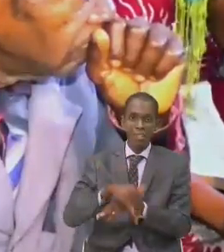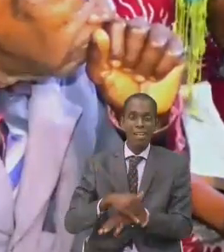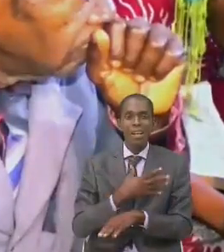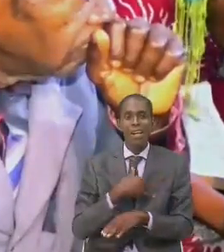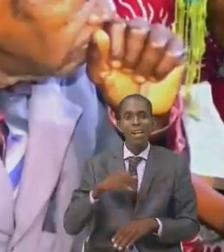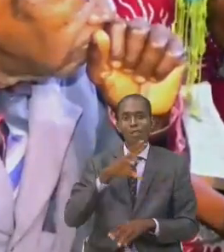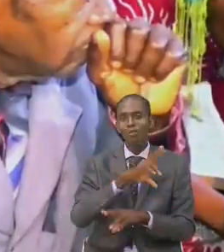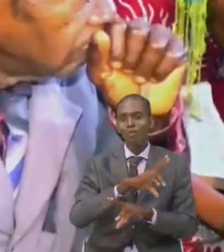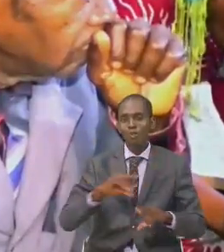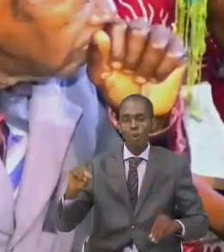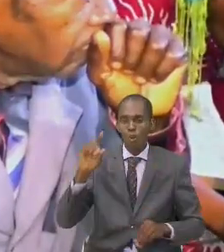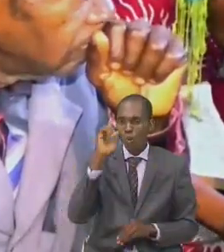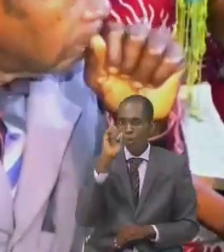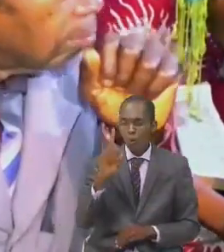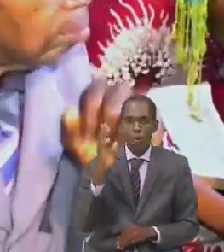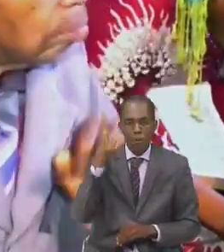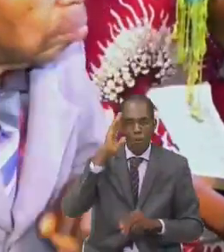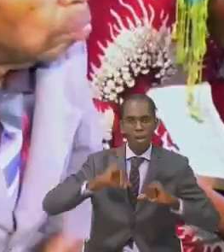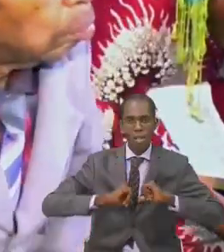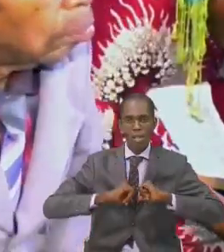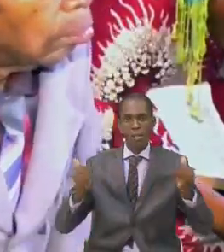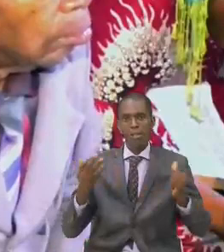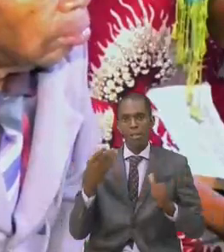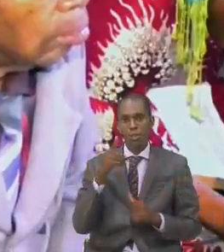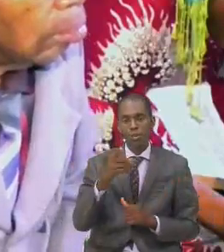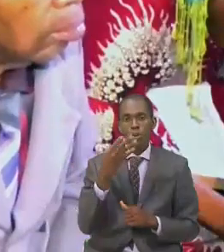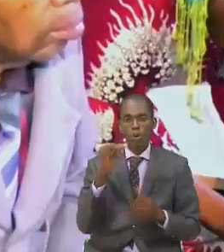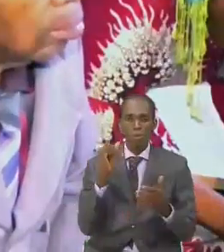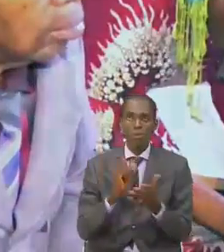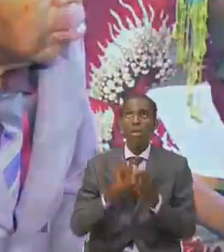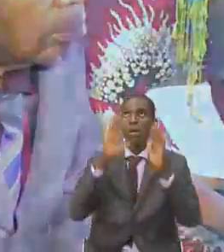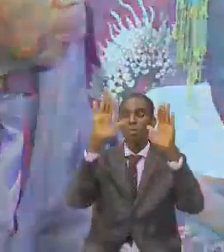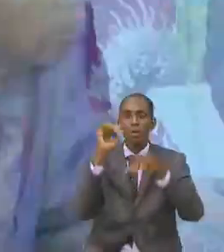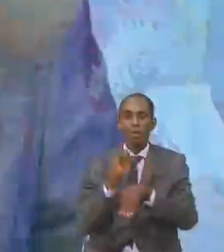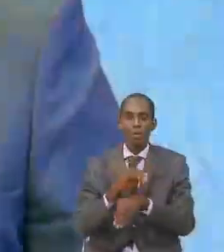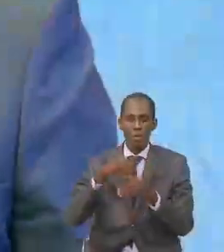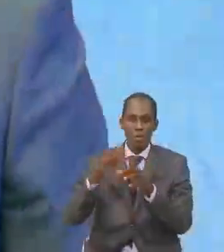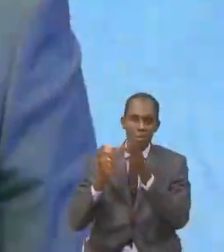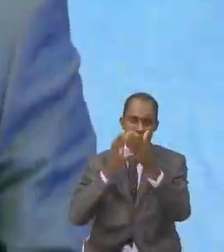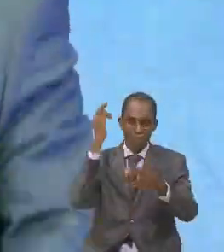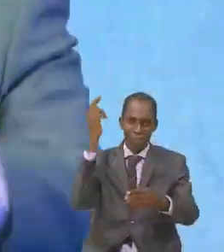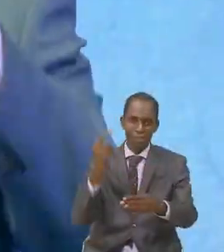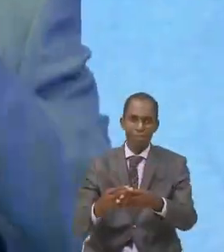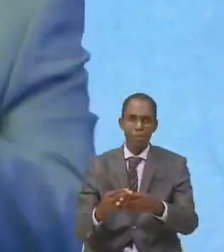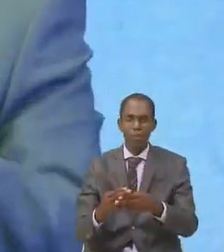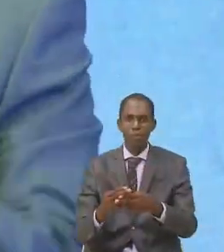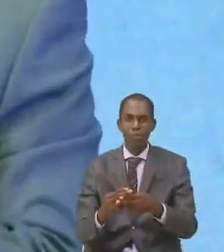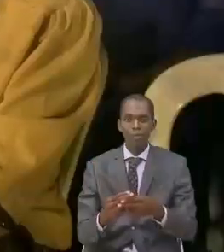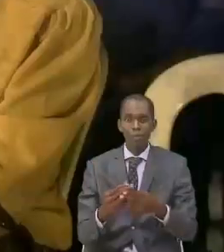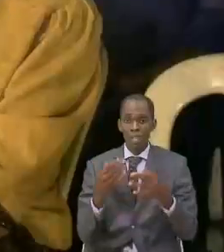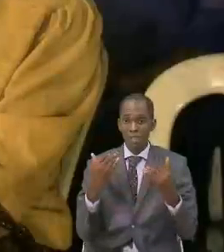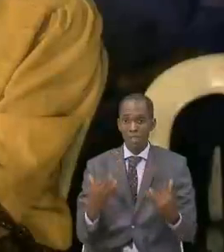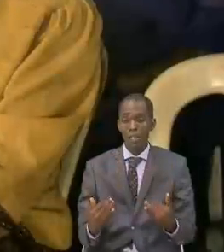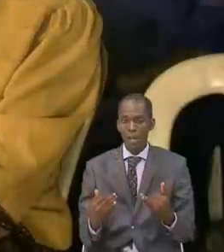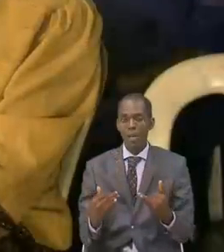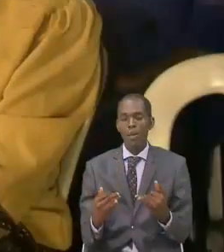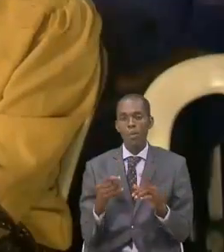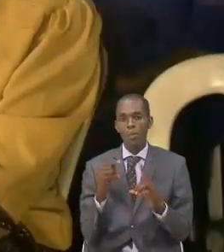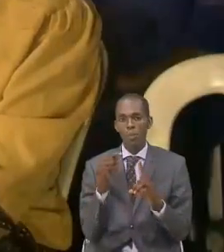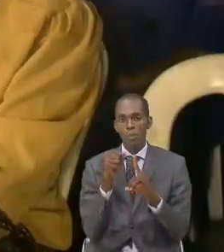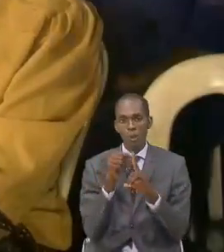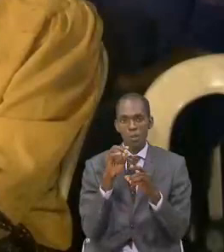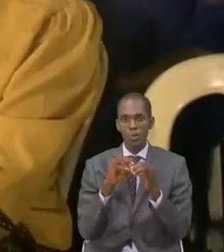will come upon you tonight, and nobody will deny you of that miracle in Jesus'